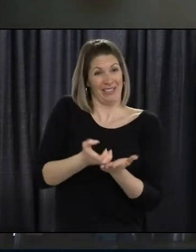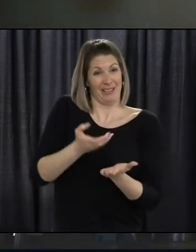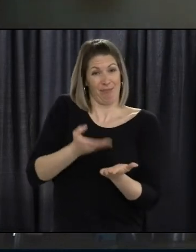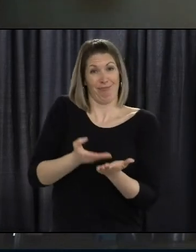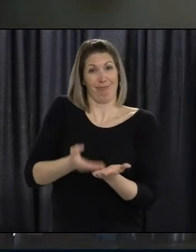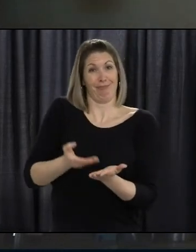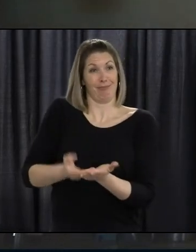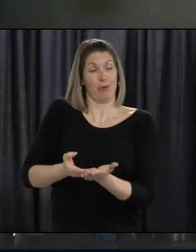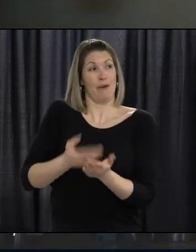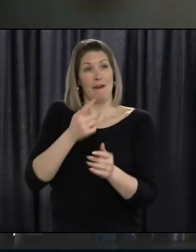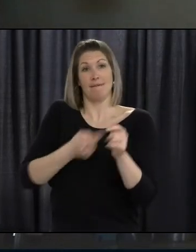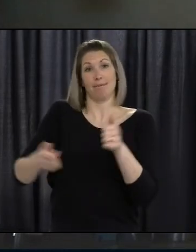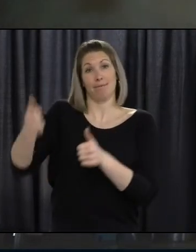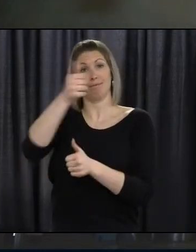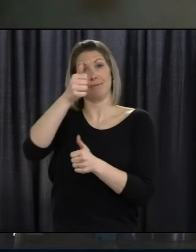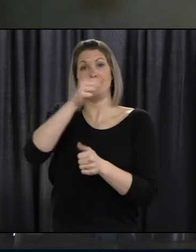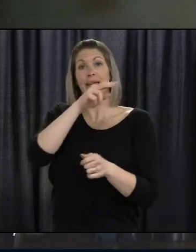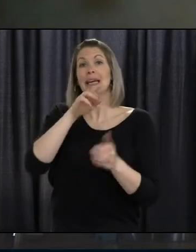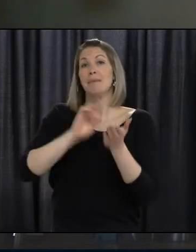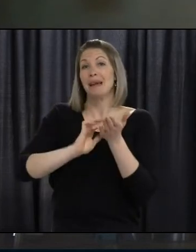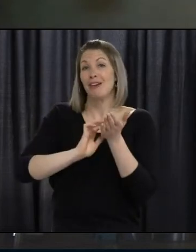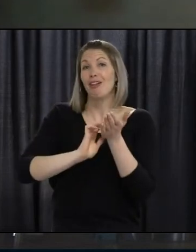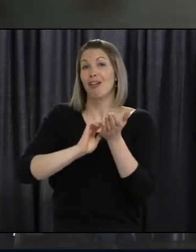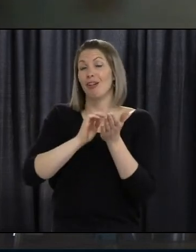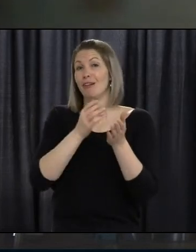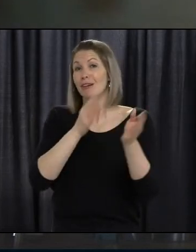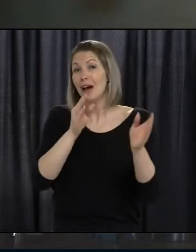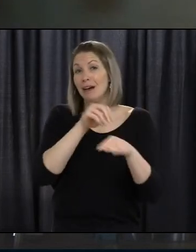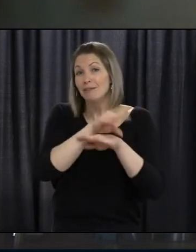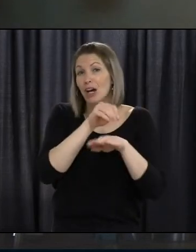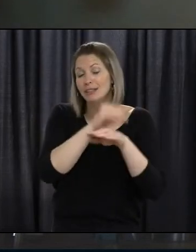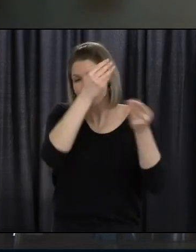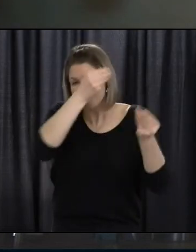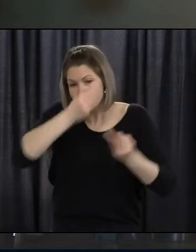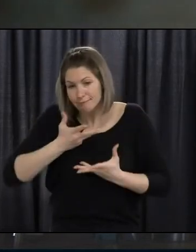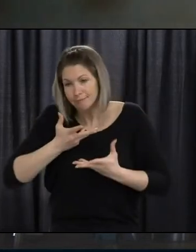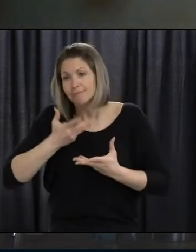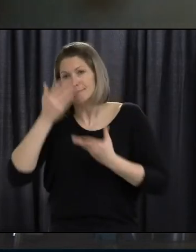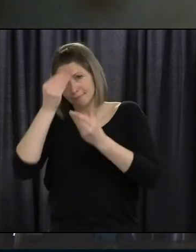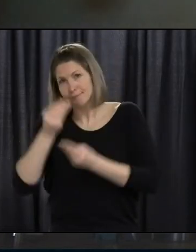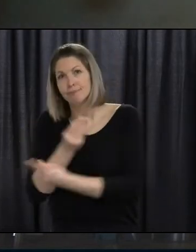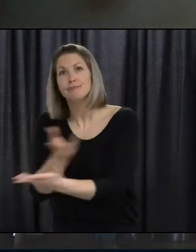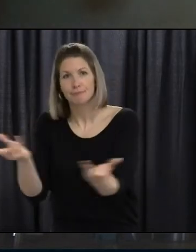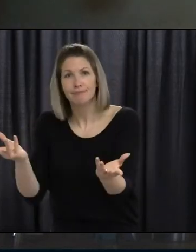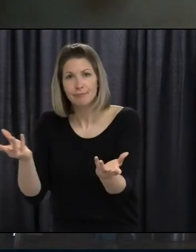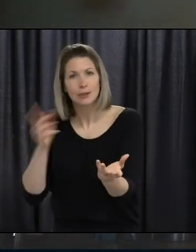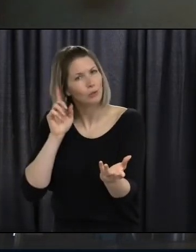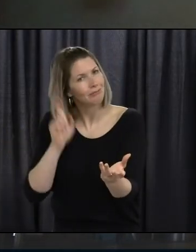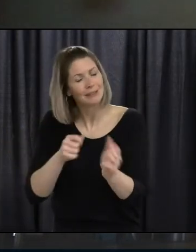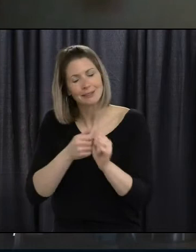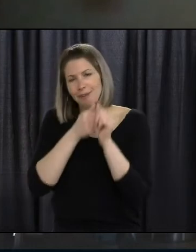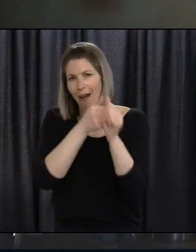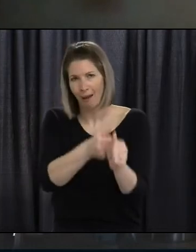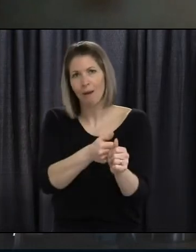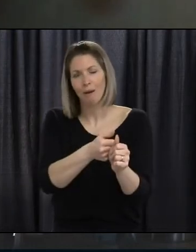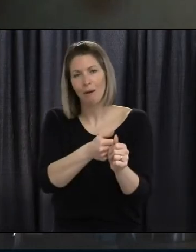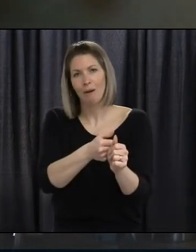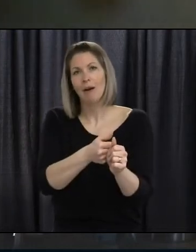borders. Each of these things have been the subject of discussion. So, again, following with